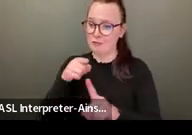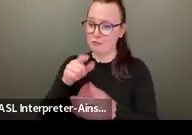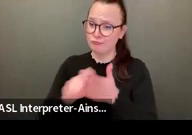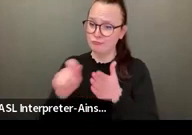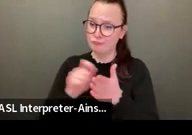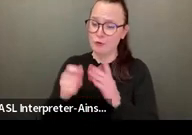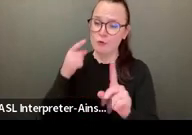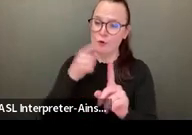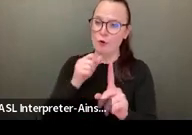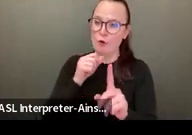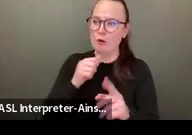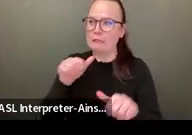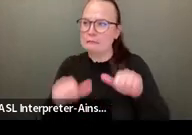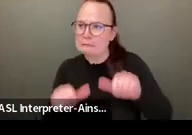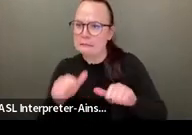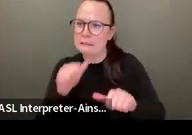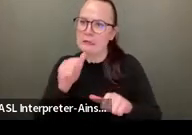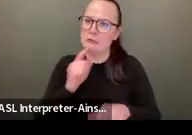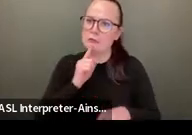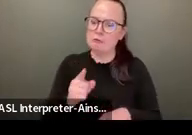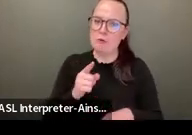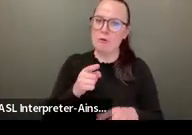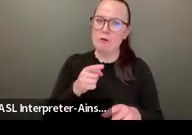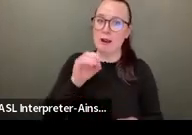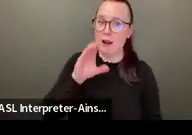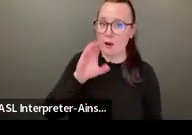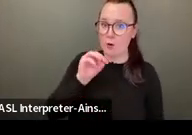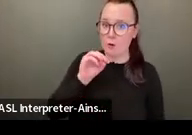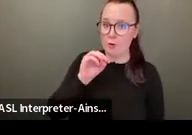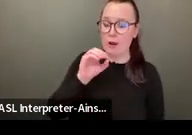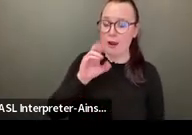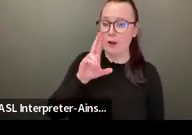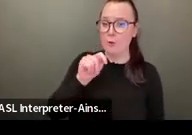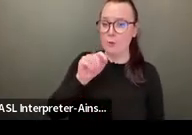outcome, skill, how you should write it,